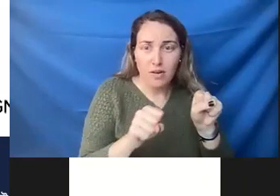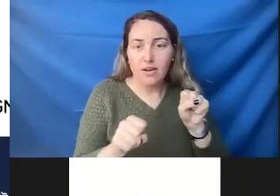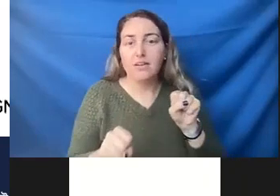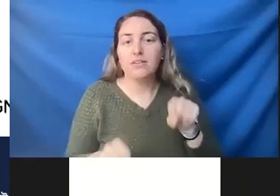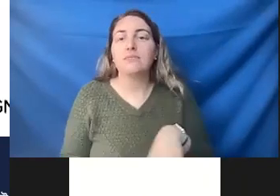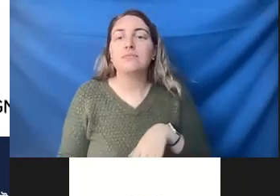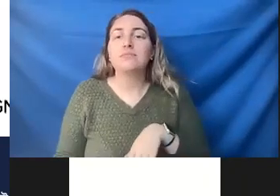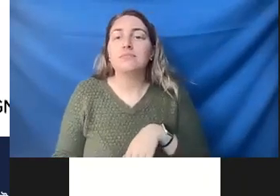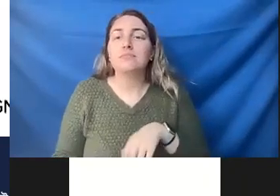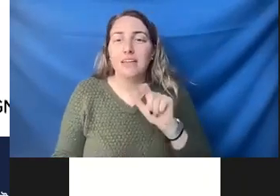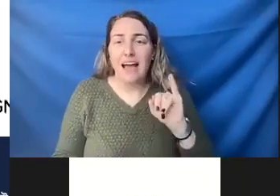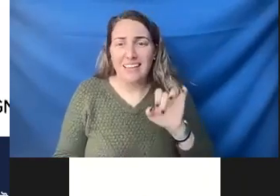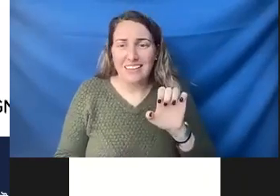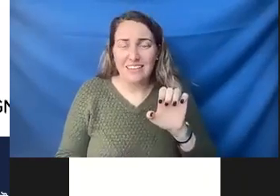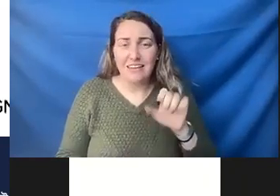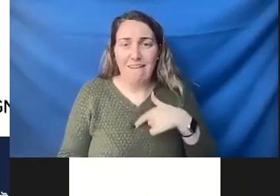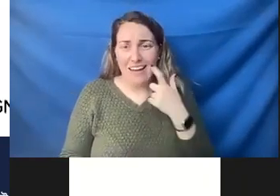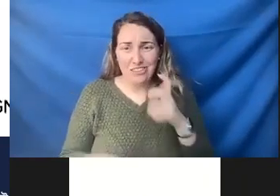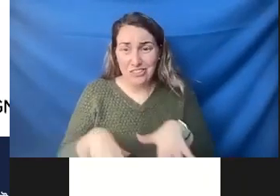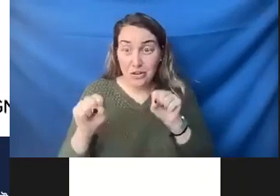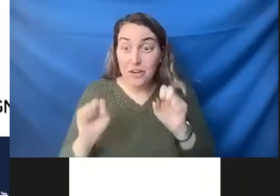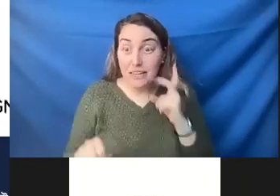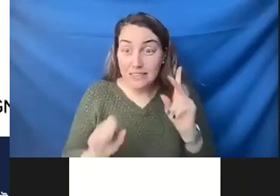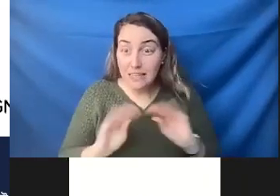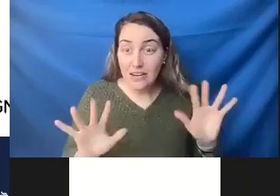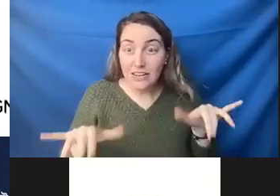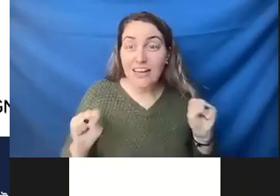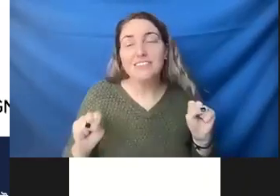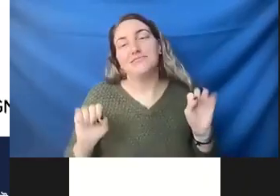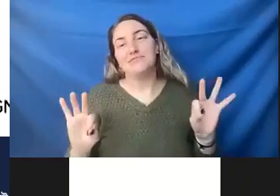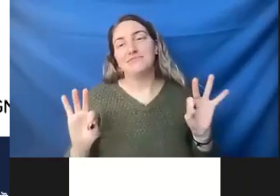see Yeah. my screen? Cool. All right, successful.